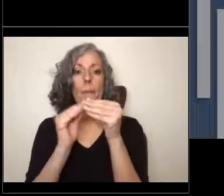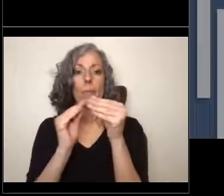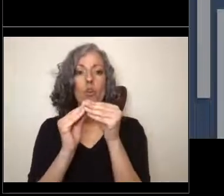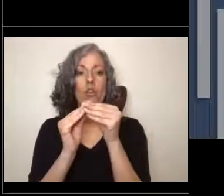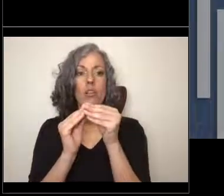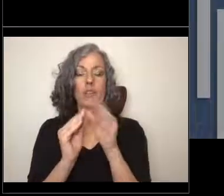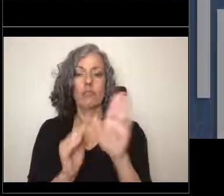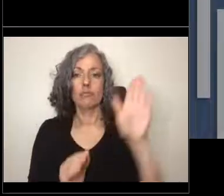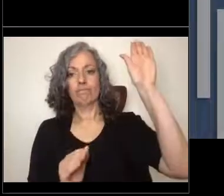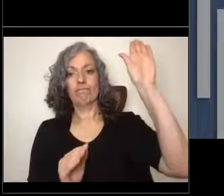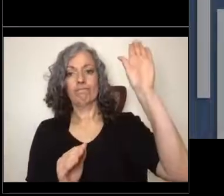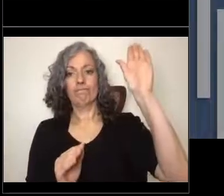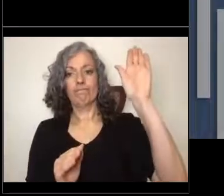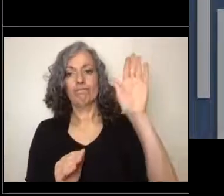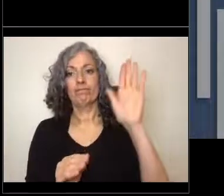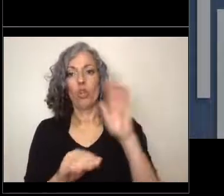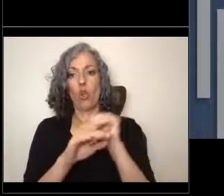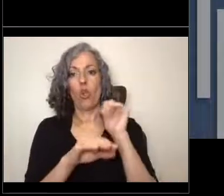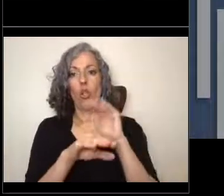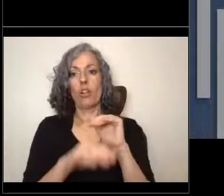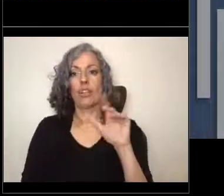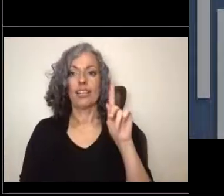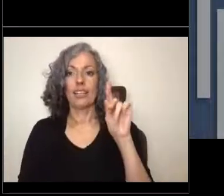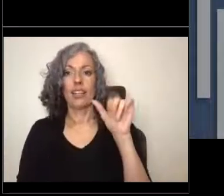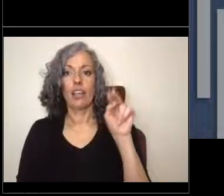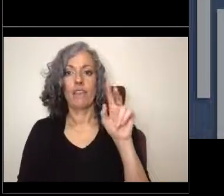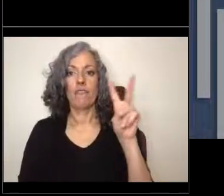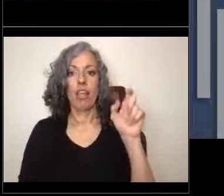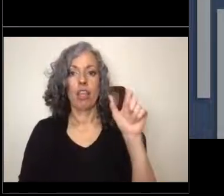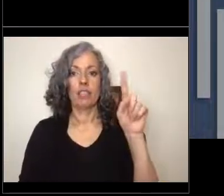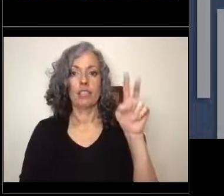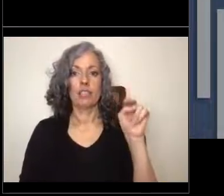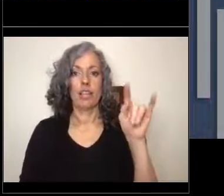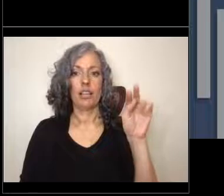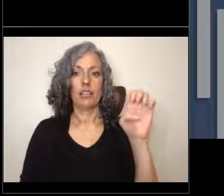raised. I'd like to call on Kiana Valentine.